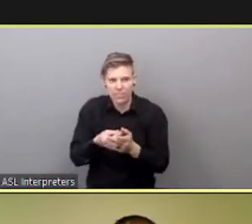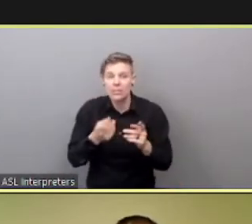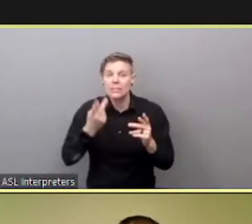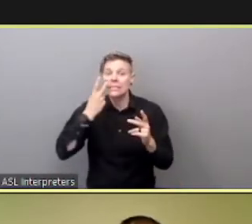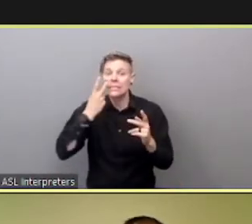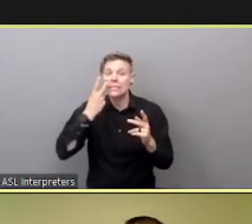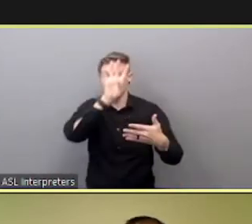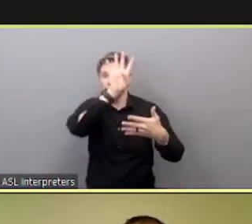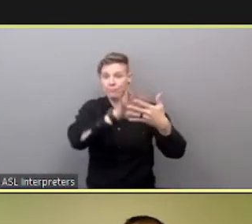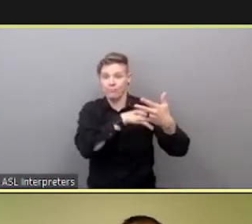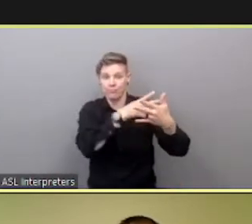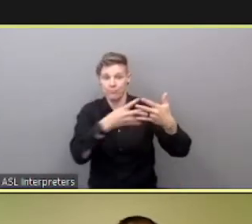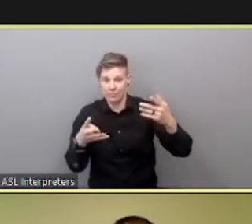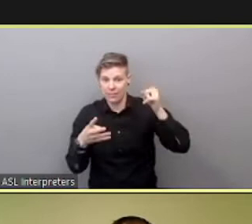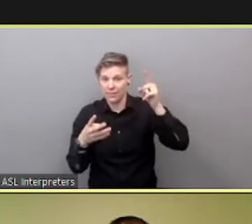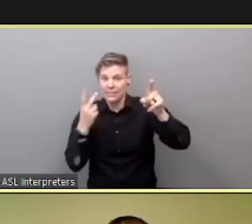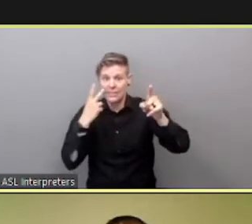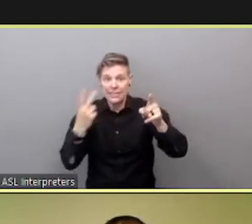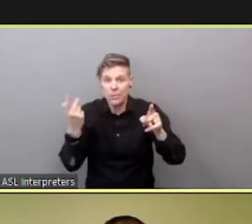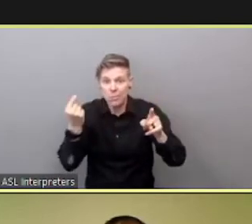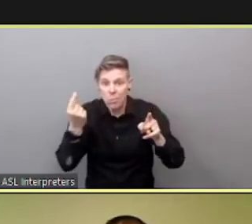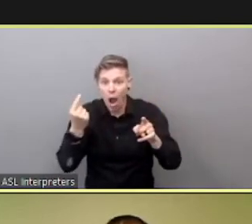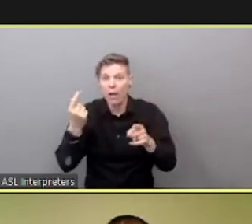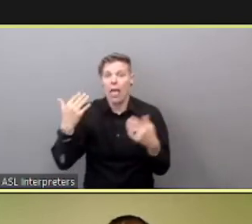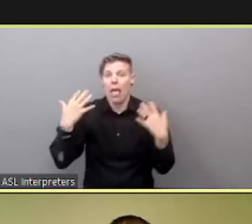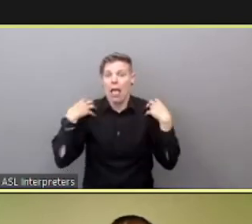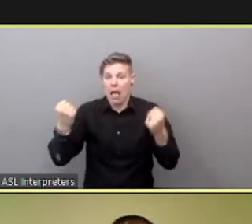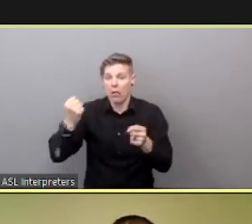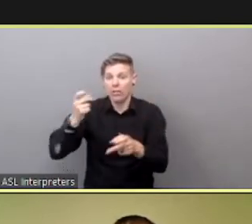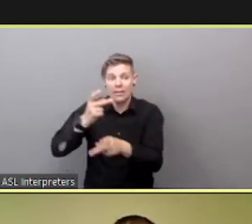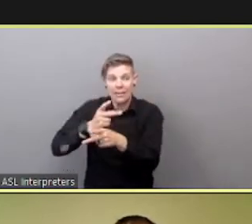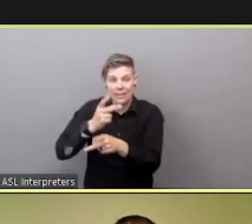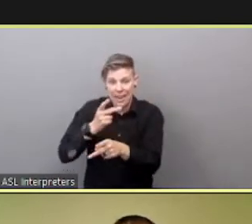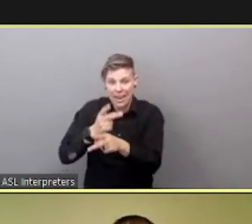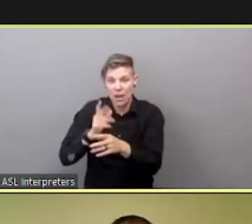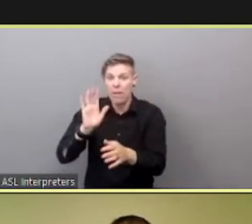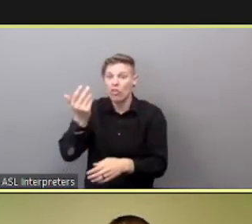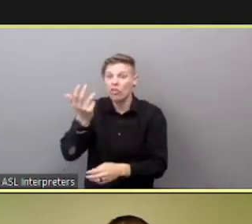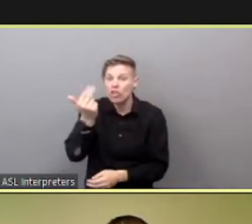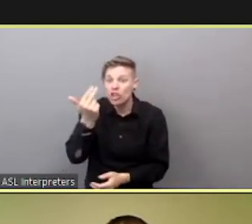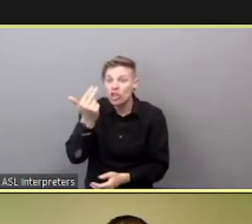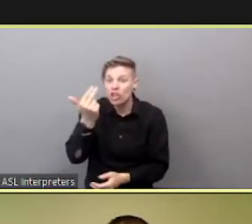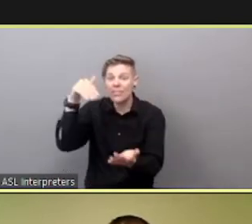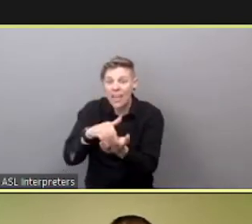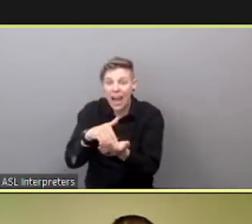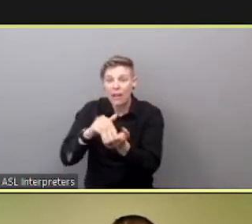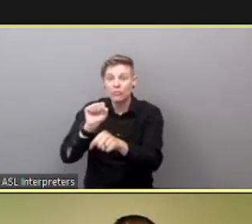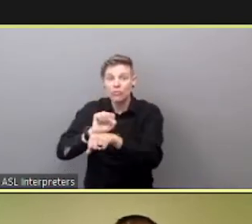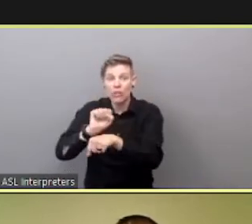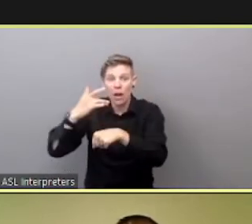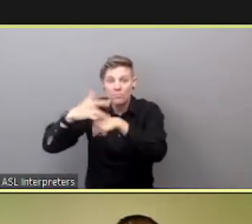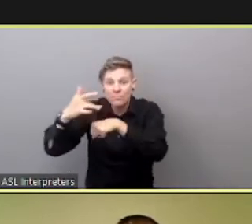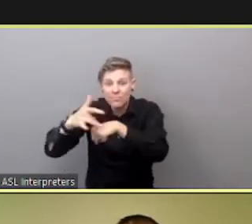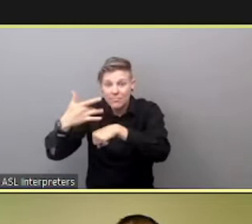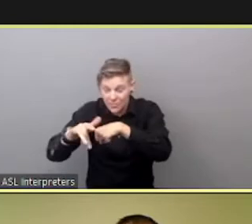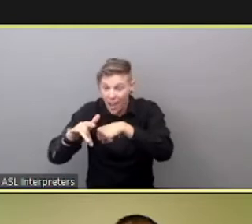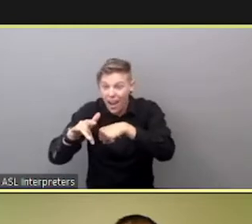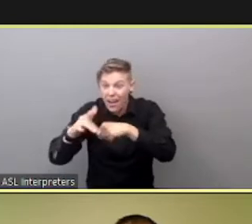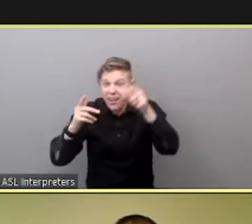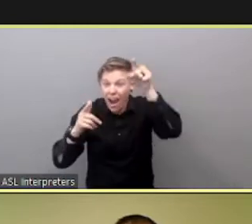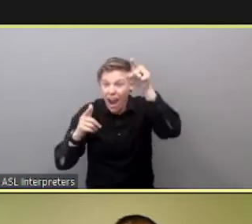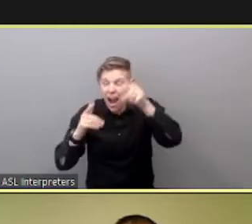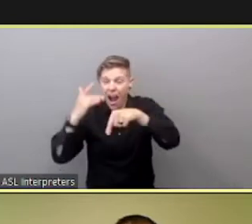job openings, educational services, and all the way down to wholesale trade, over